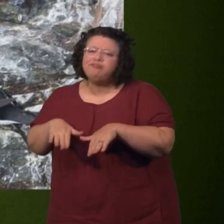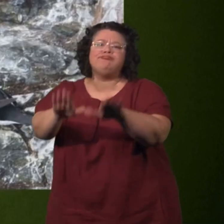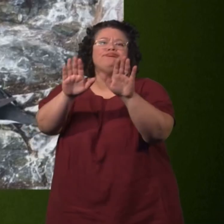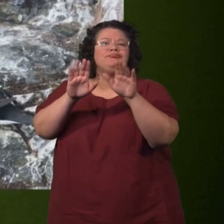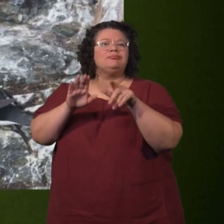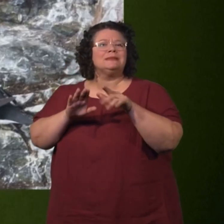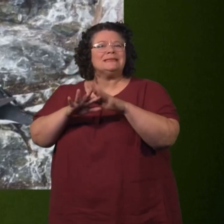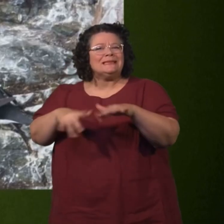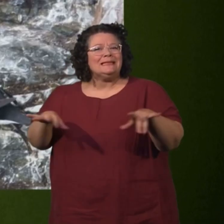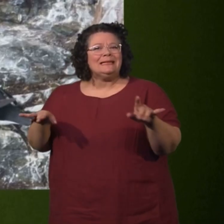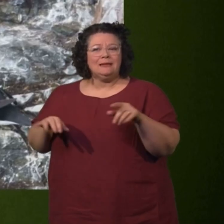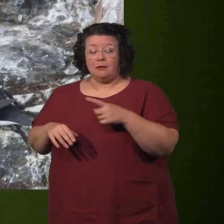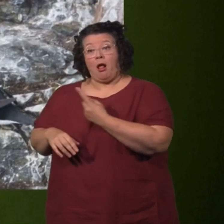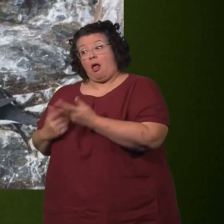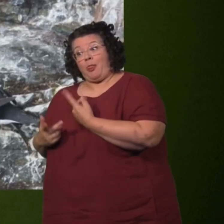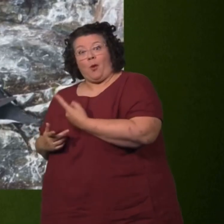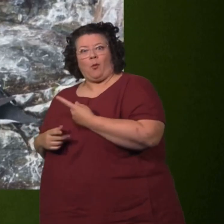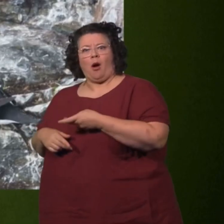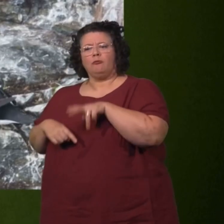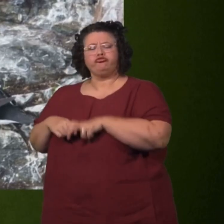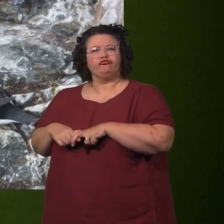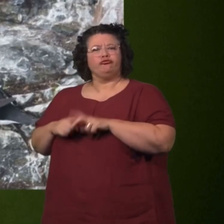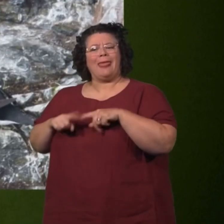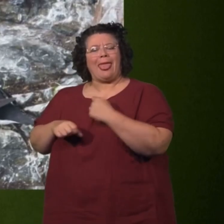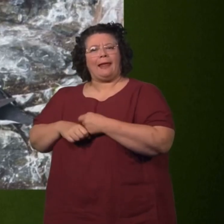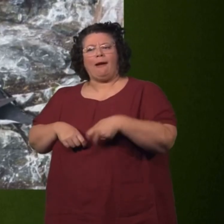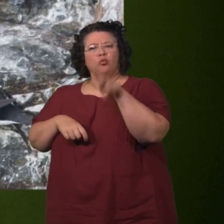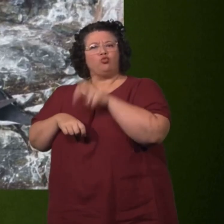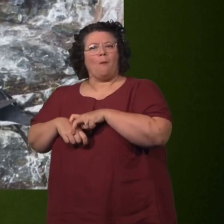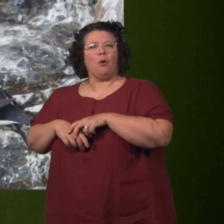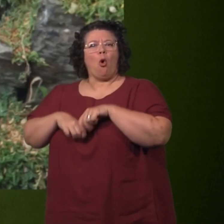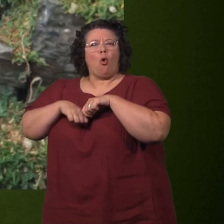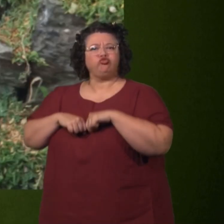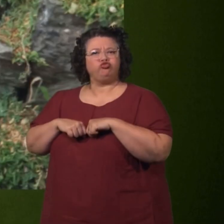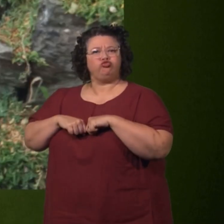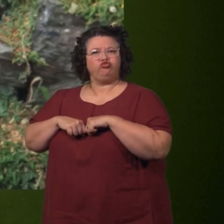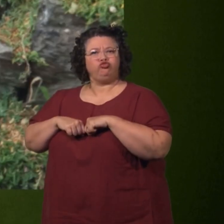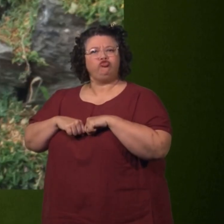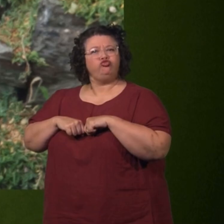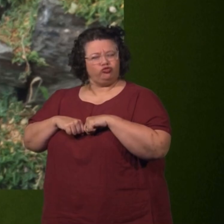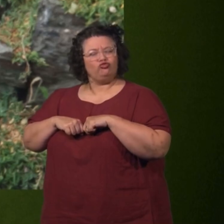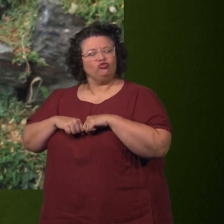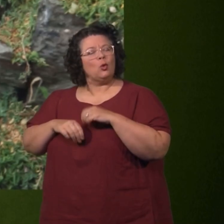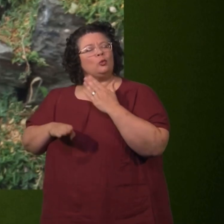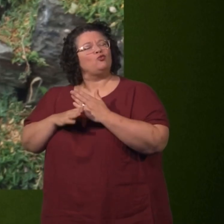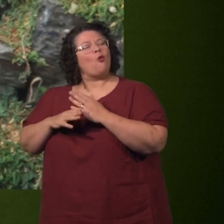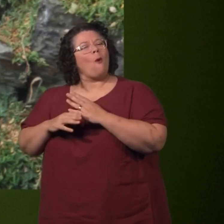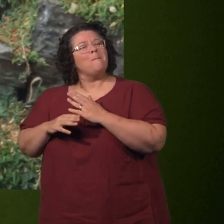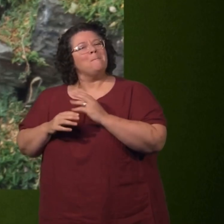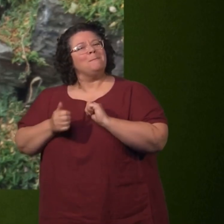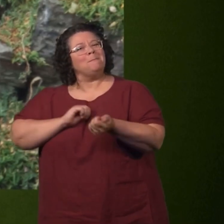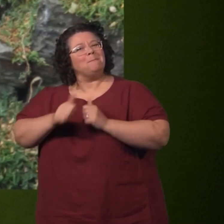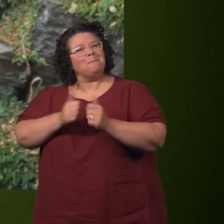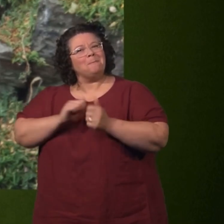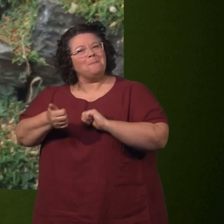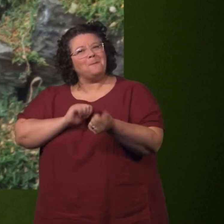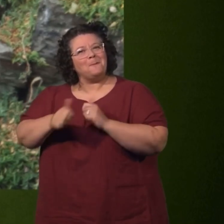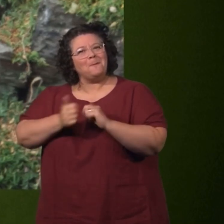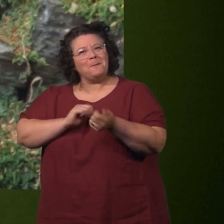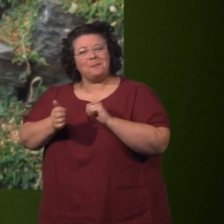sea and forage while the other one sits on the egg. And once they share these job-sharing